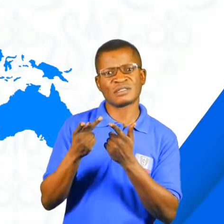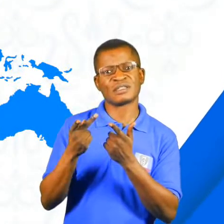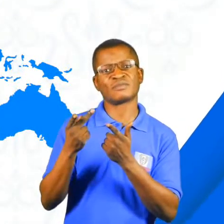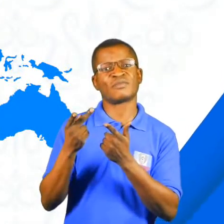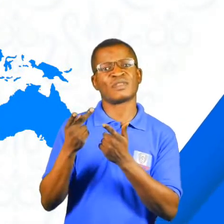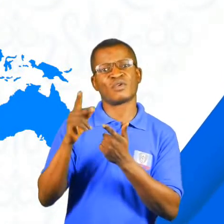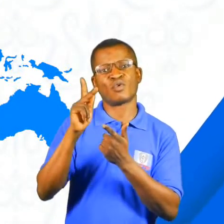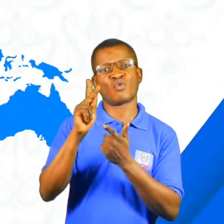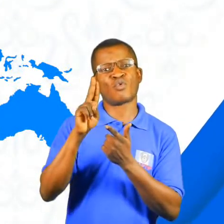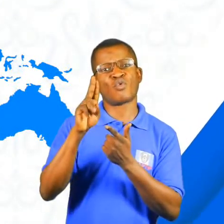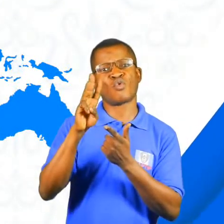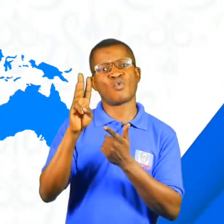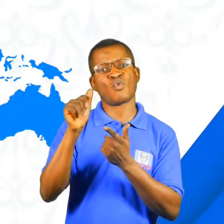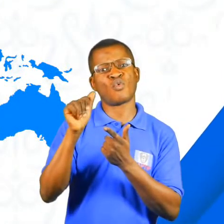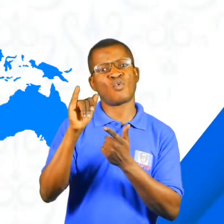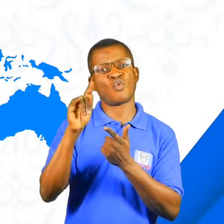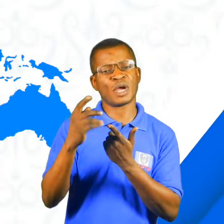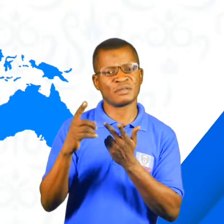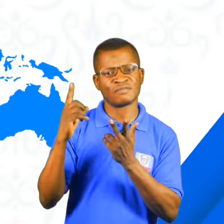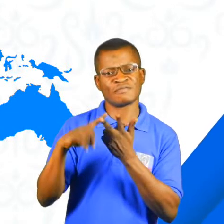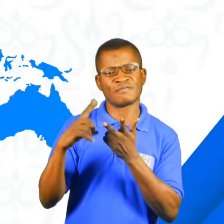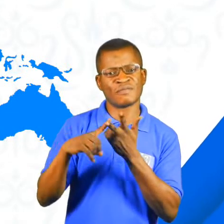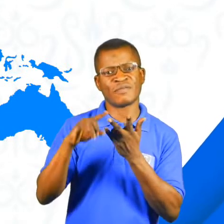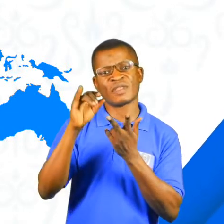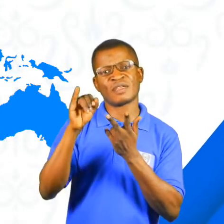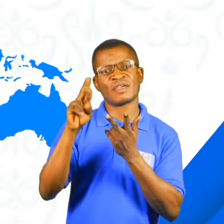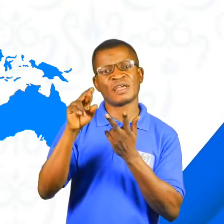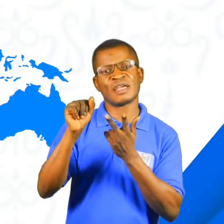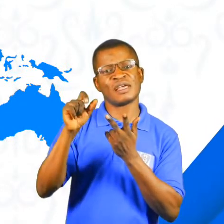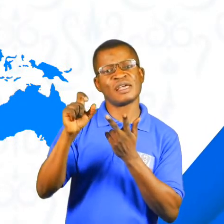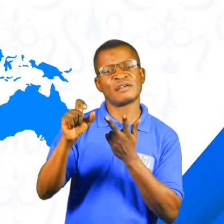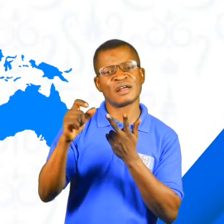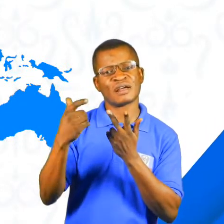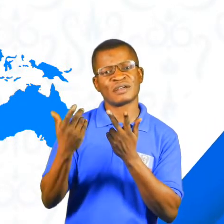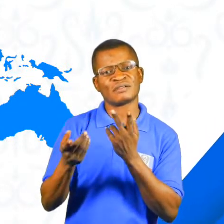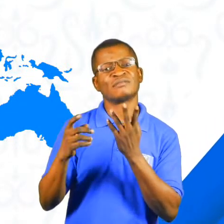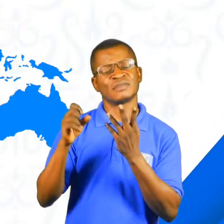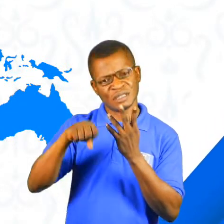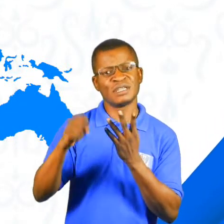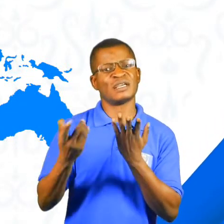we've seen cases for Kuwait. We've seen cases for Iraq.